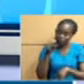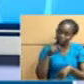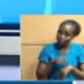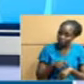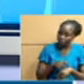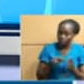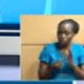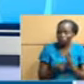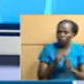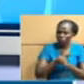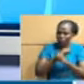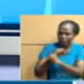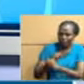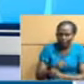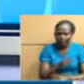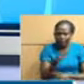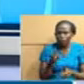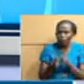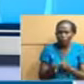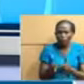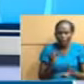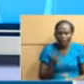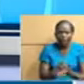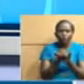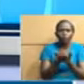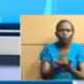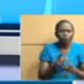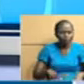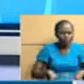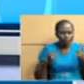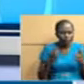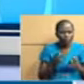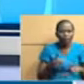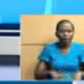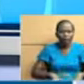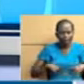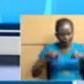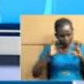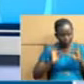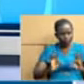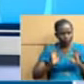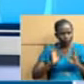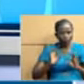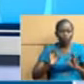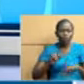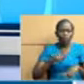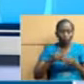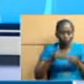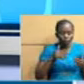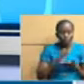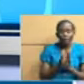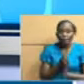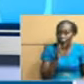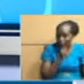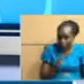you're protecting these people and enabling them to live a life of dignity as they age, because before they are aging, they